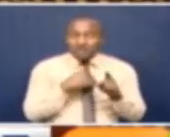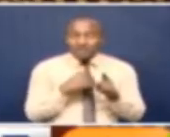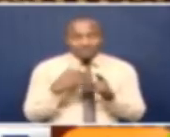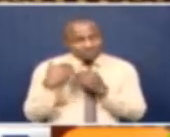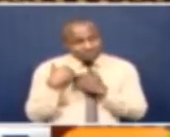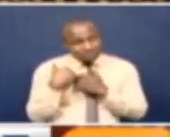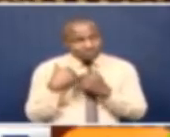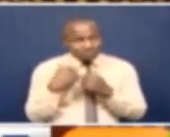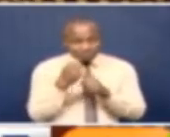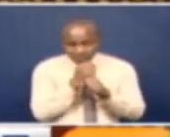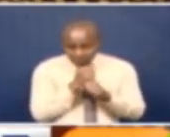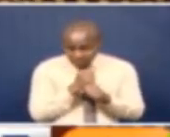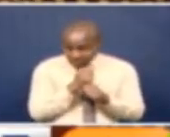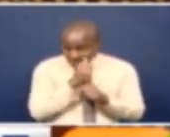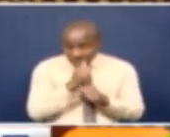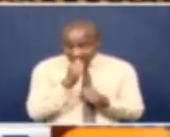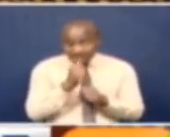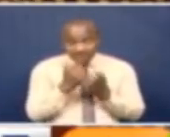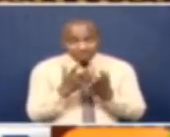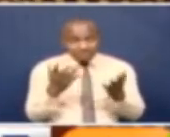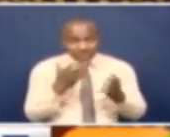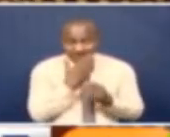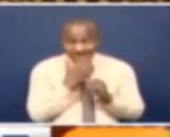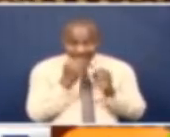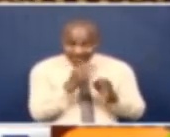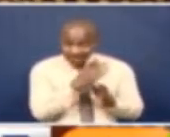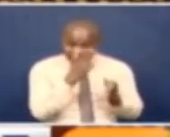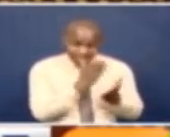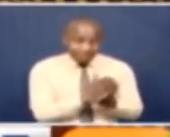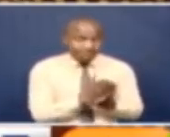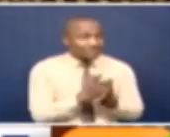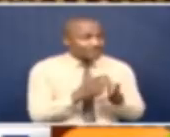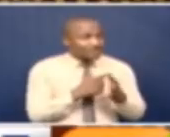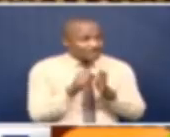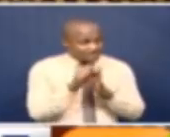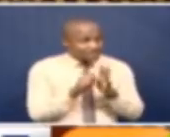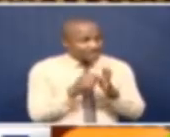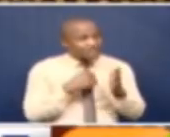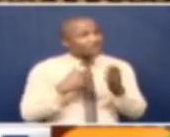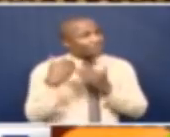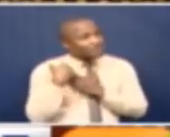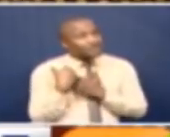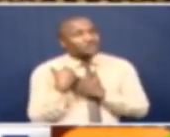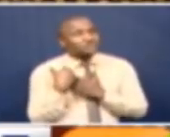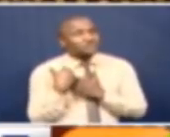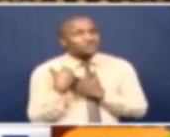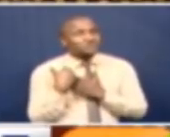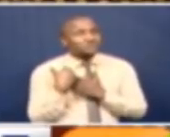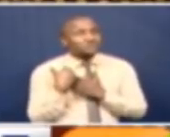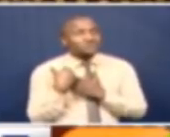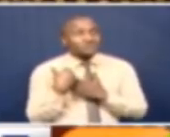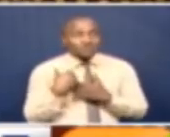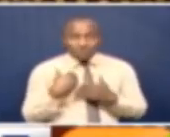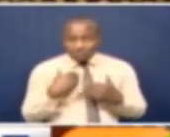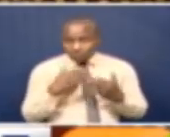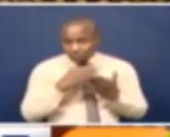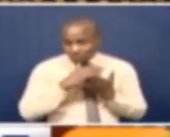property. If the private ownership is legitimate, then the state has an obligation to